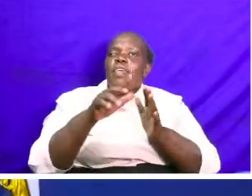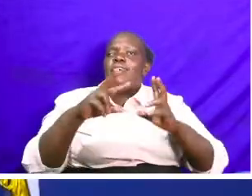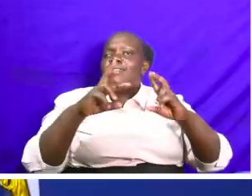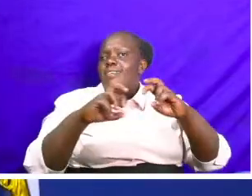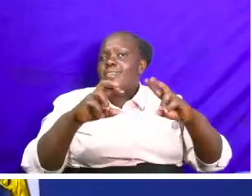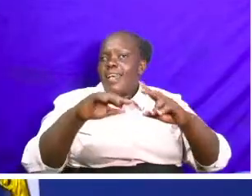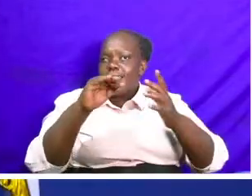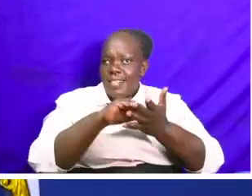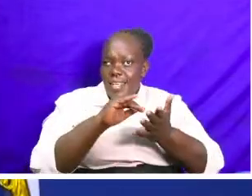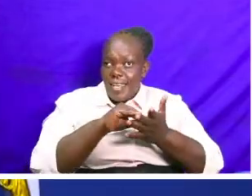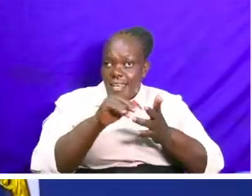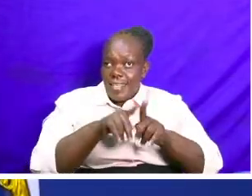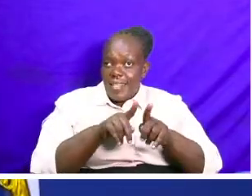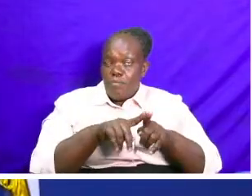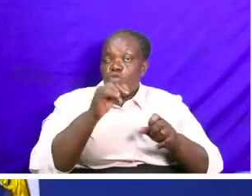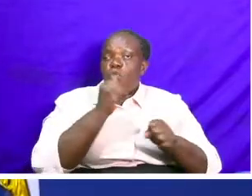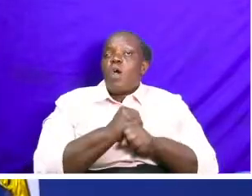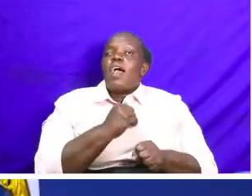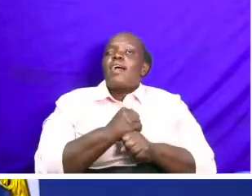center and such other